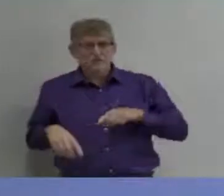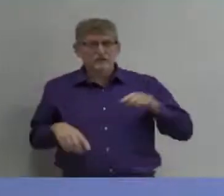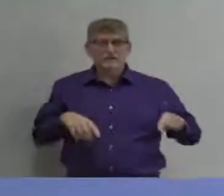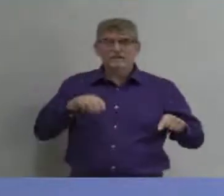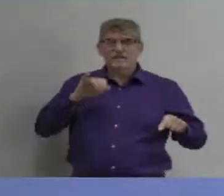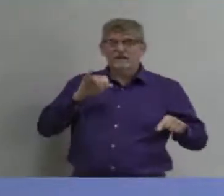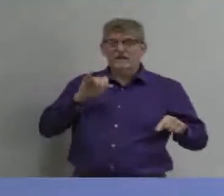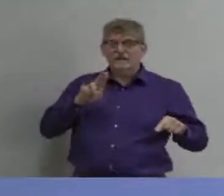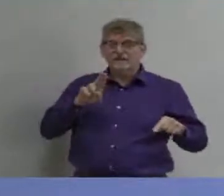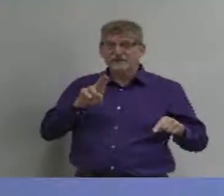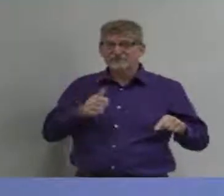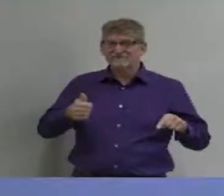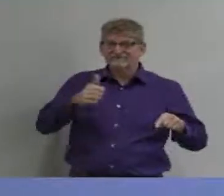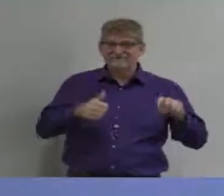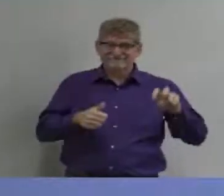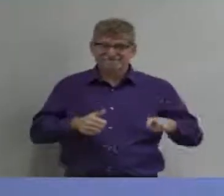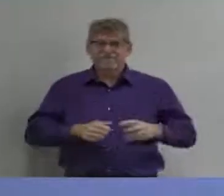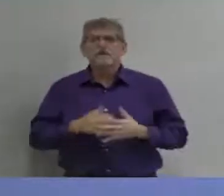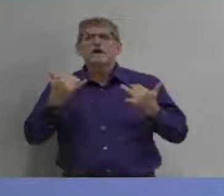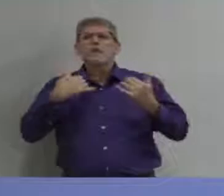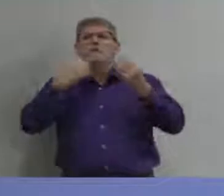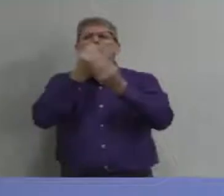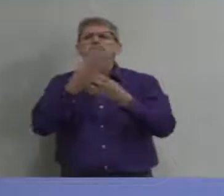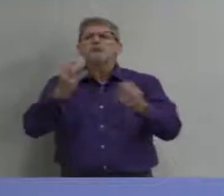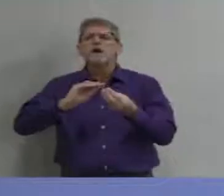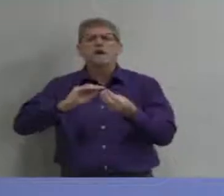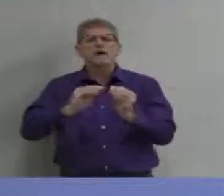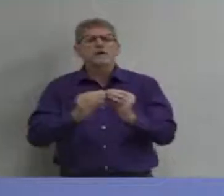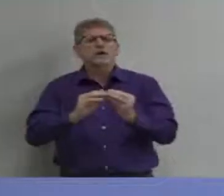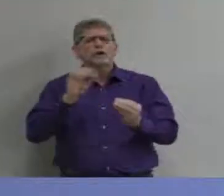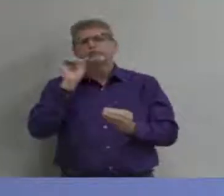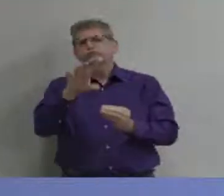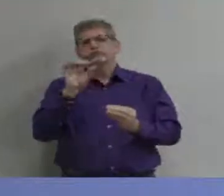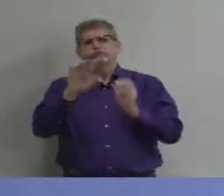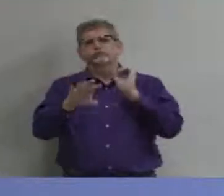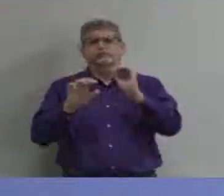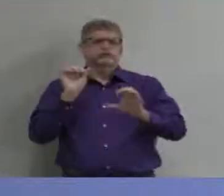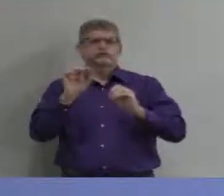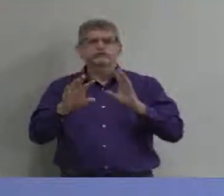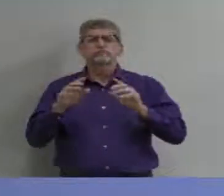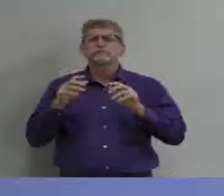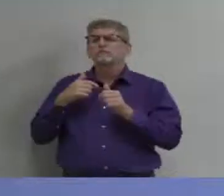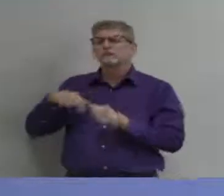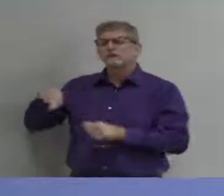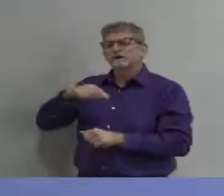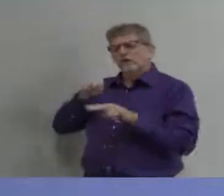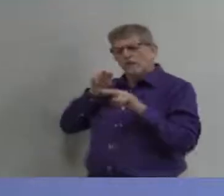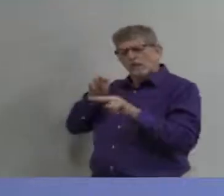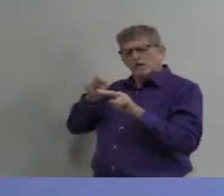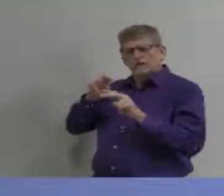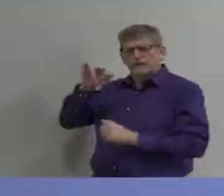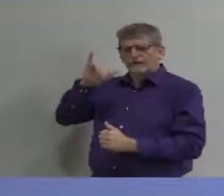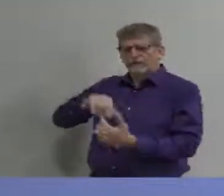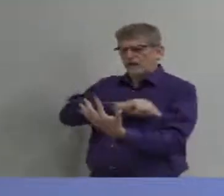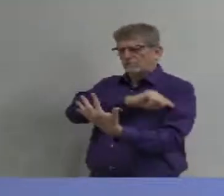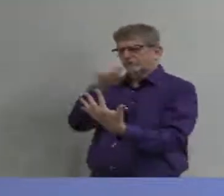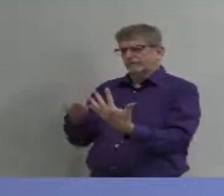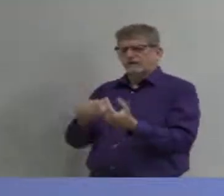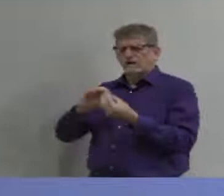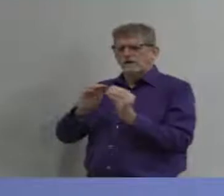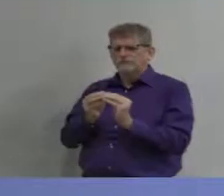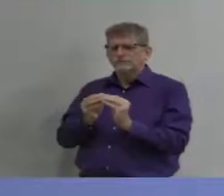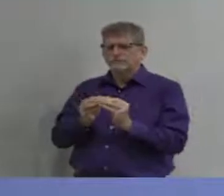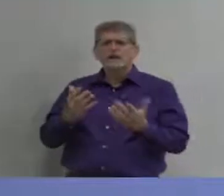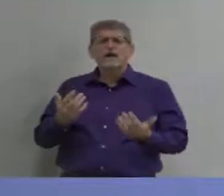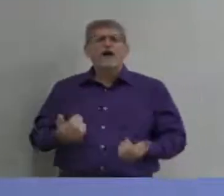We've been tracking 5 data points with regard to our COVID-19 pandemic here locally. The first is the number of new confirmed cases of